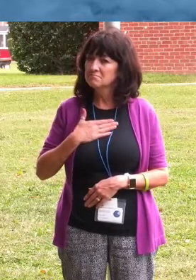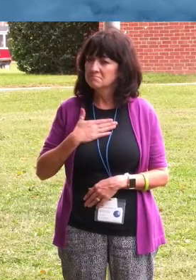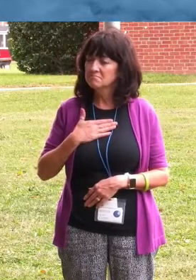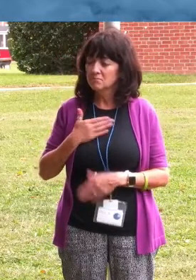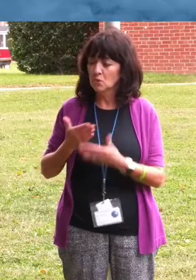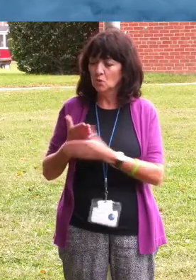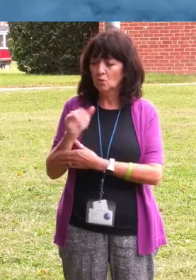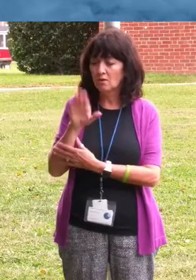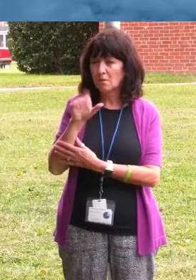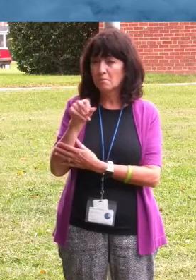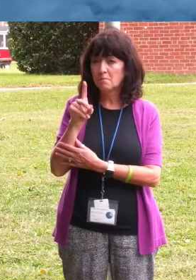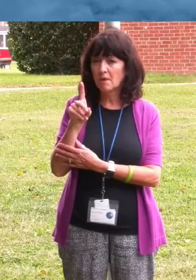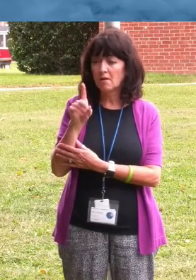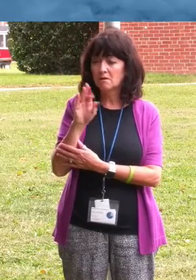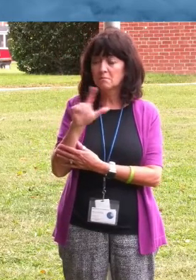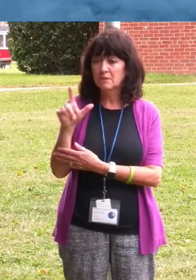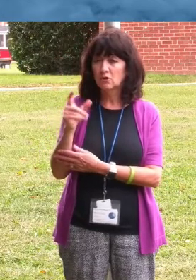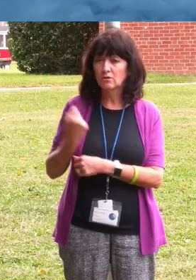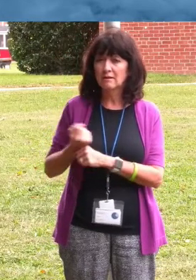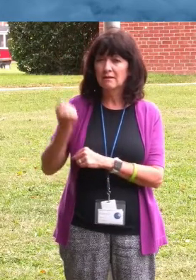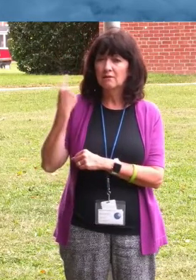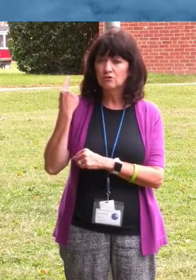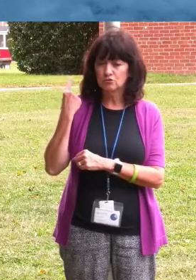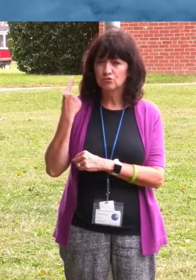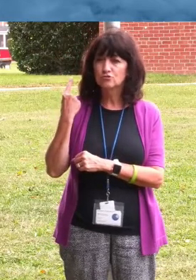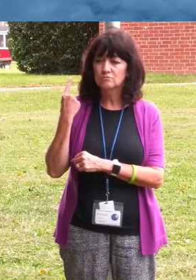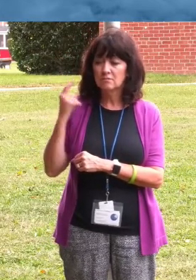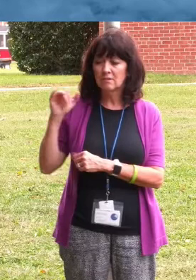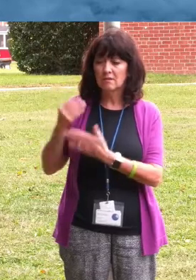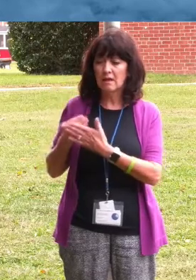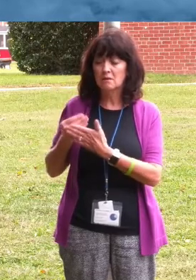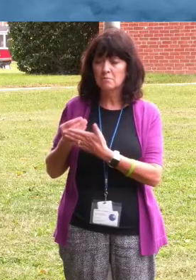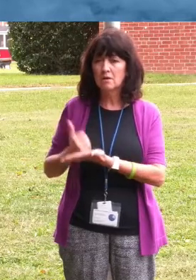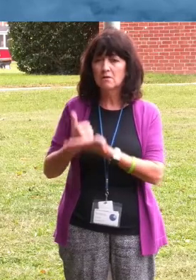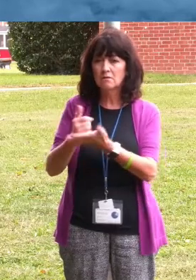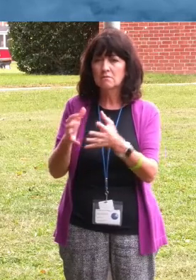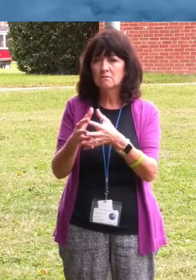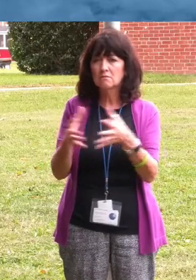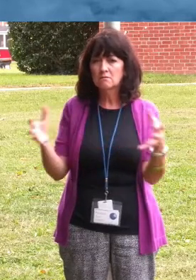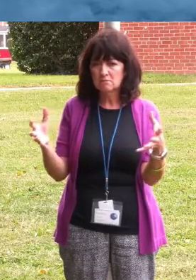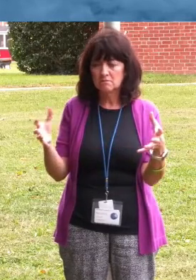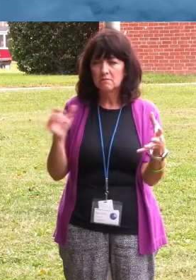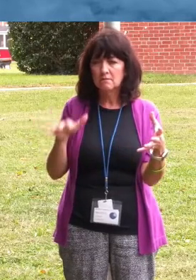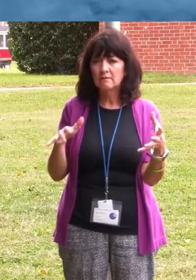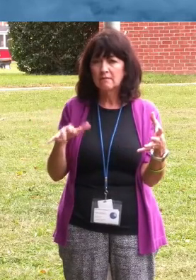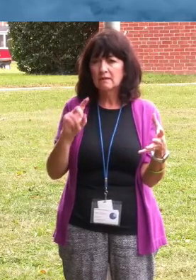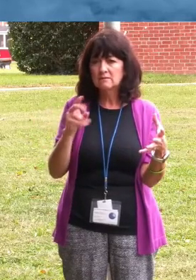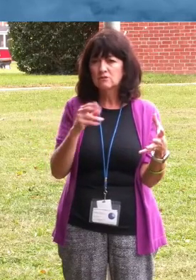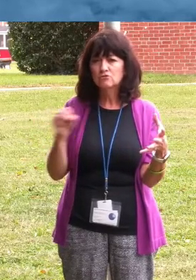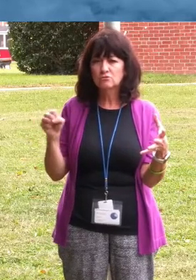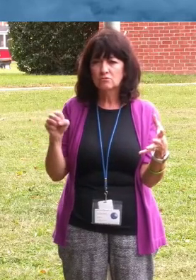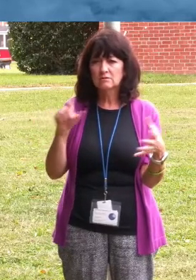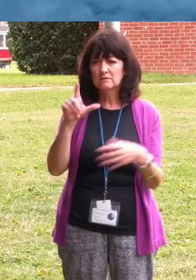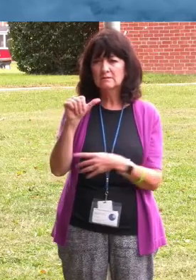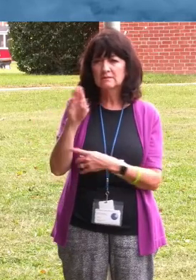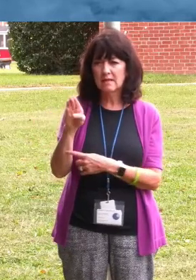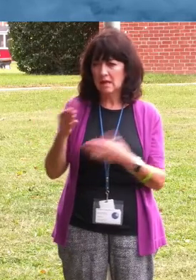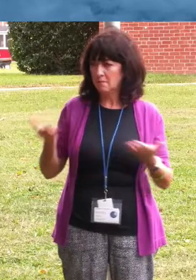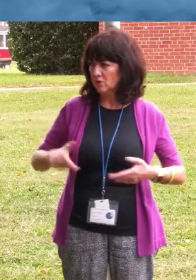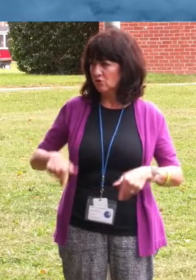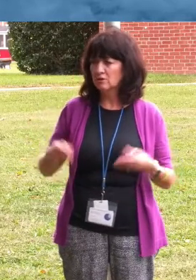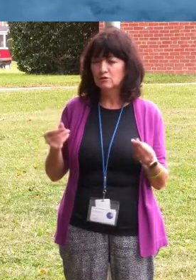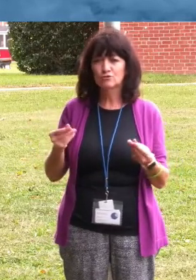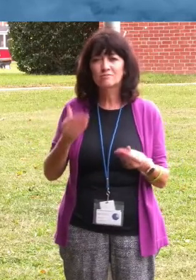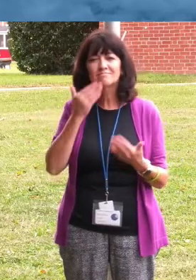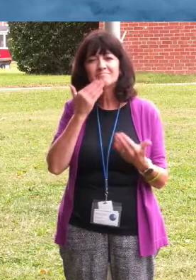bill last year the expansion of the new Health and Social Service Lab, also on these grounds. Thank you all very much. Pleasure to be